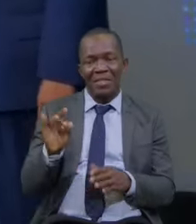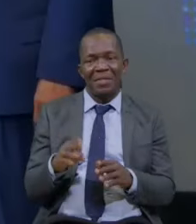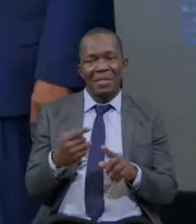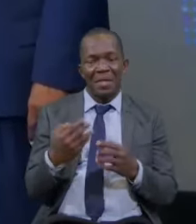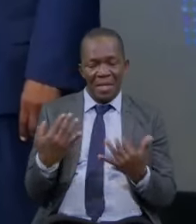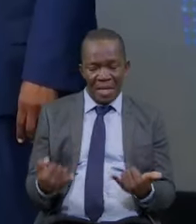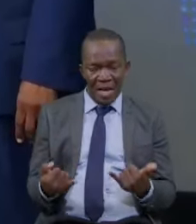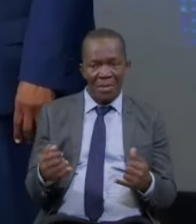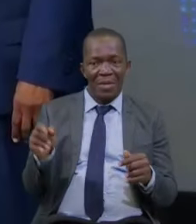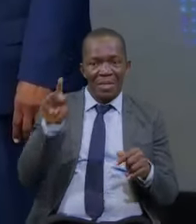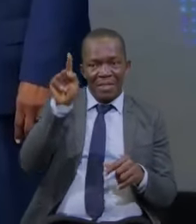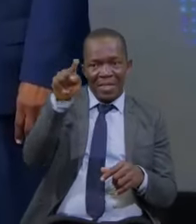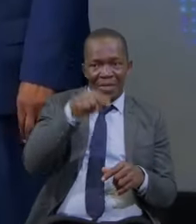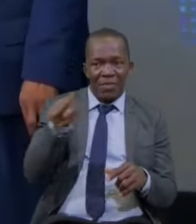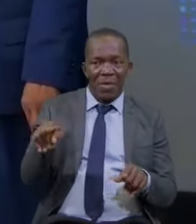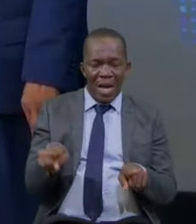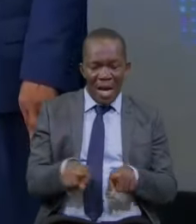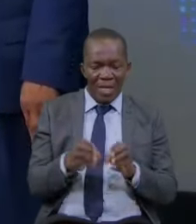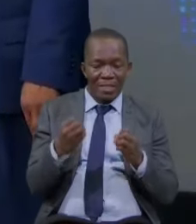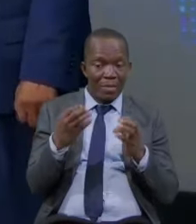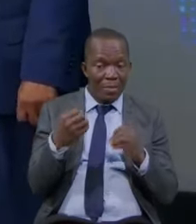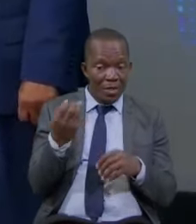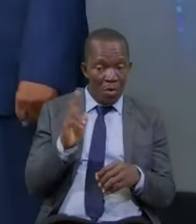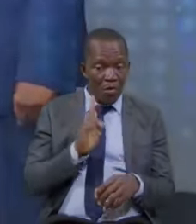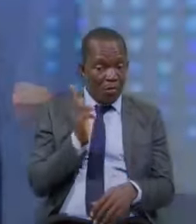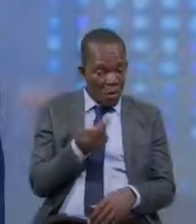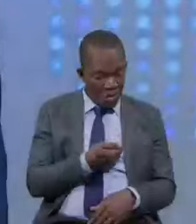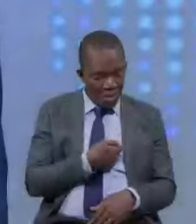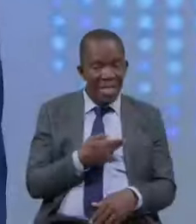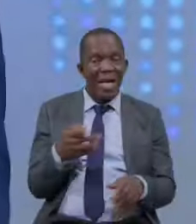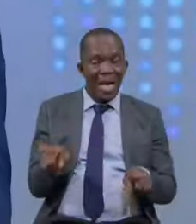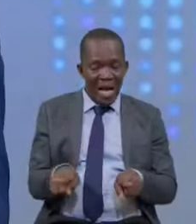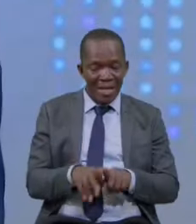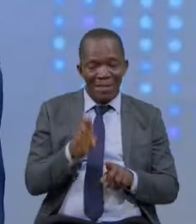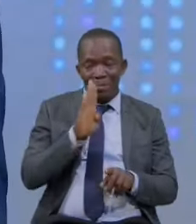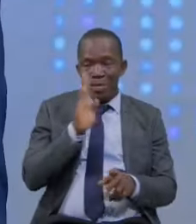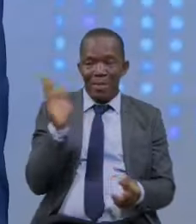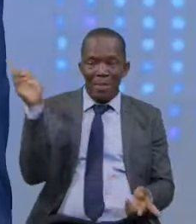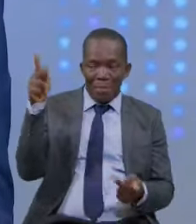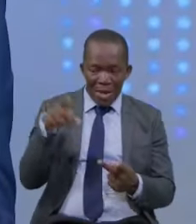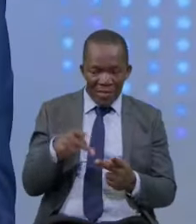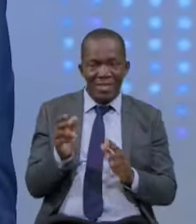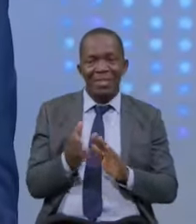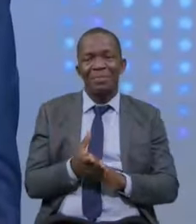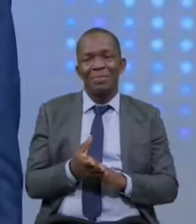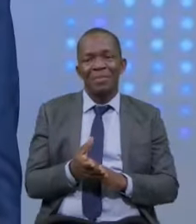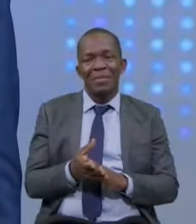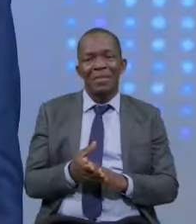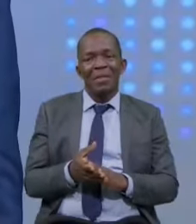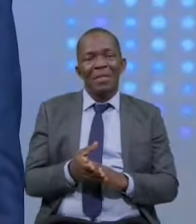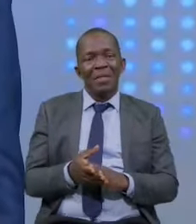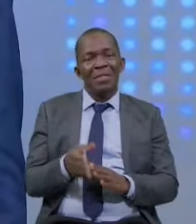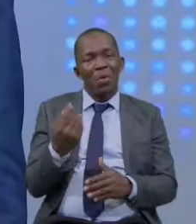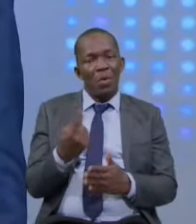be perfect. Paul, I thought you said you are not perfect. No, what I meant there is that I'm not complete